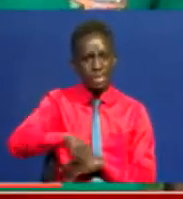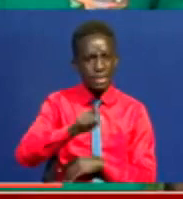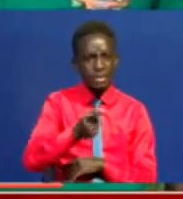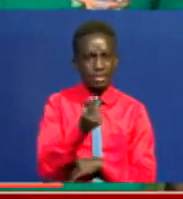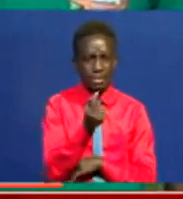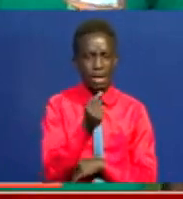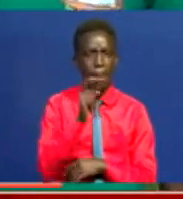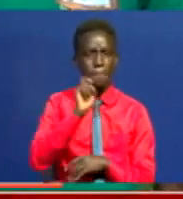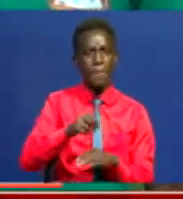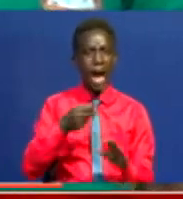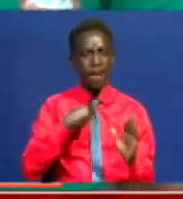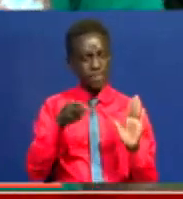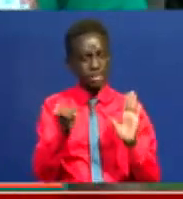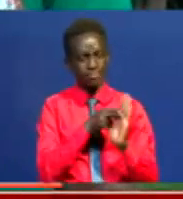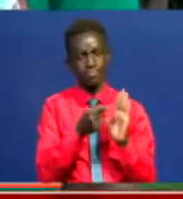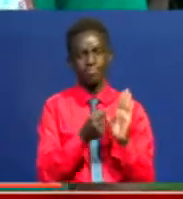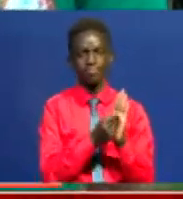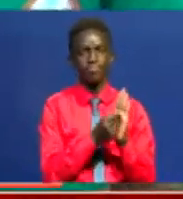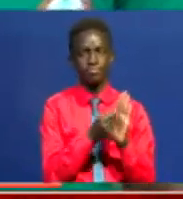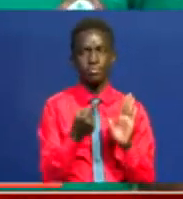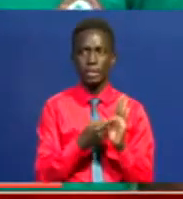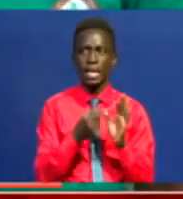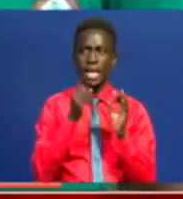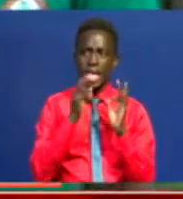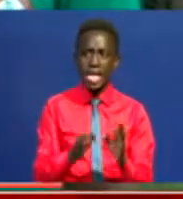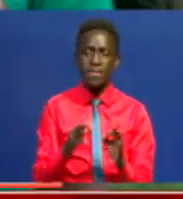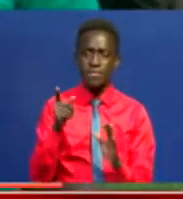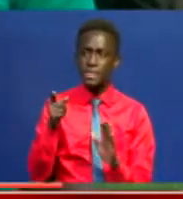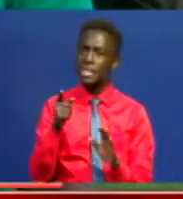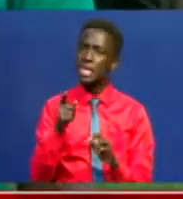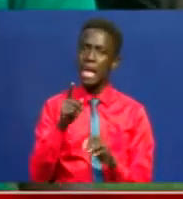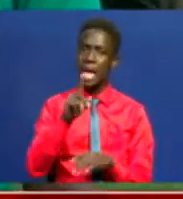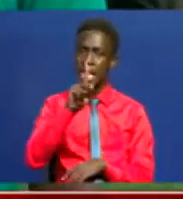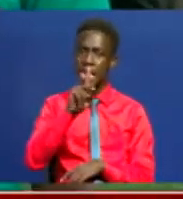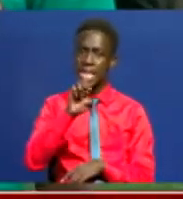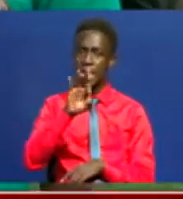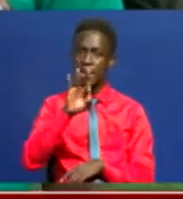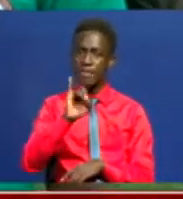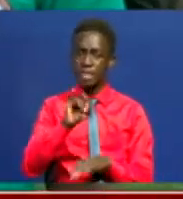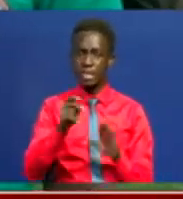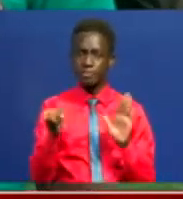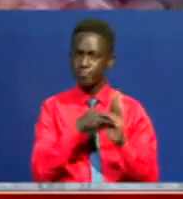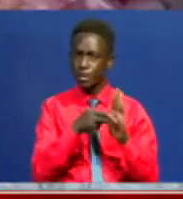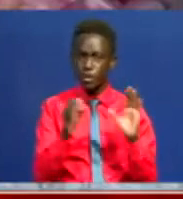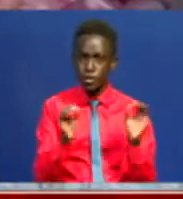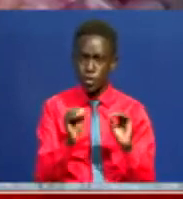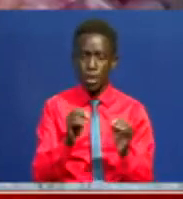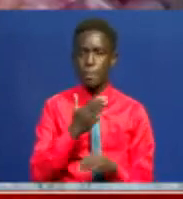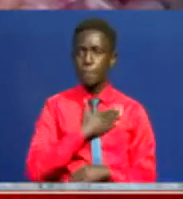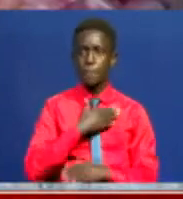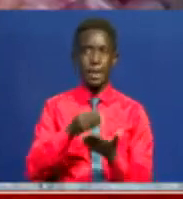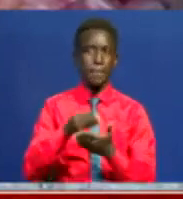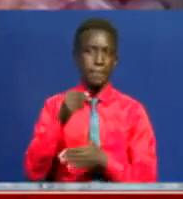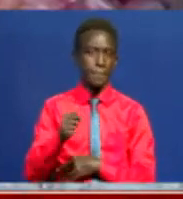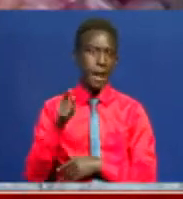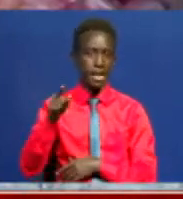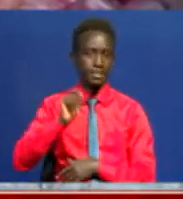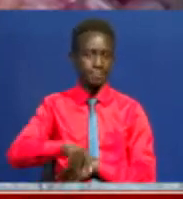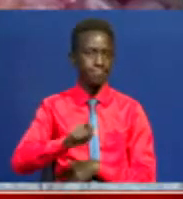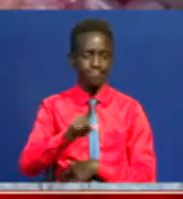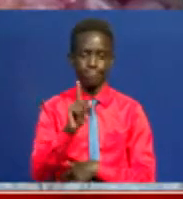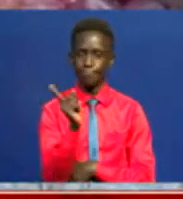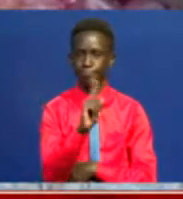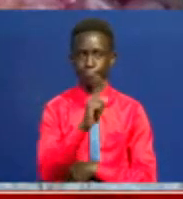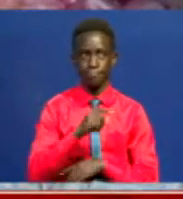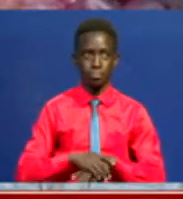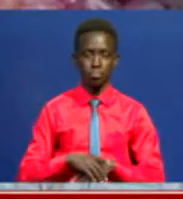So farmers are advised, if the seed does not have that KEPHIS sticker, they should not buy the seed. Maina said after inspecting